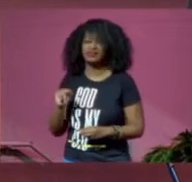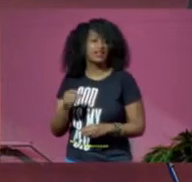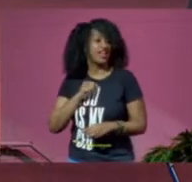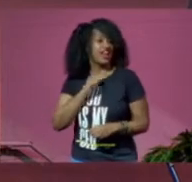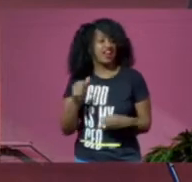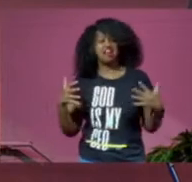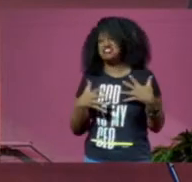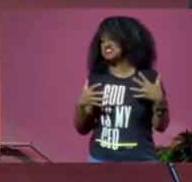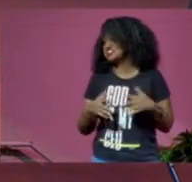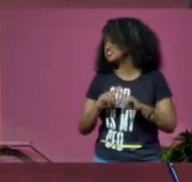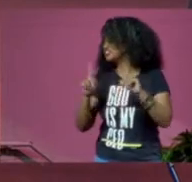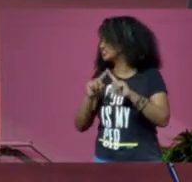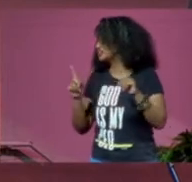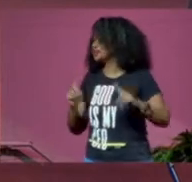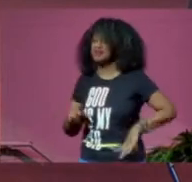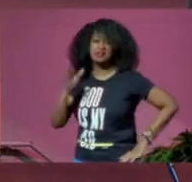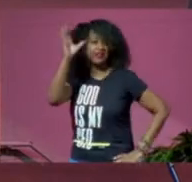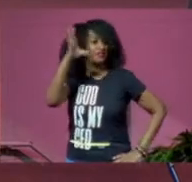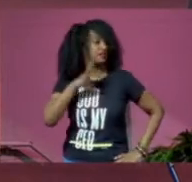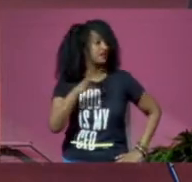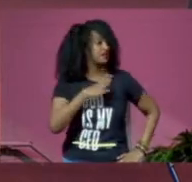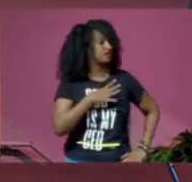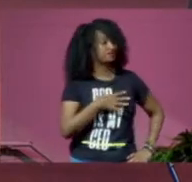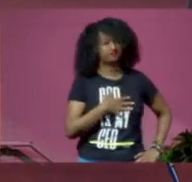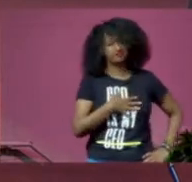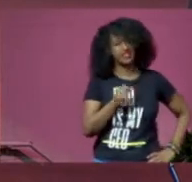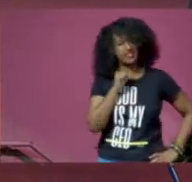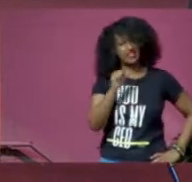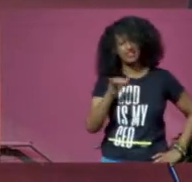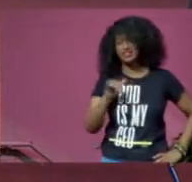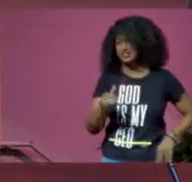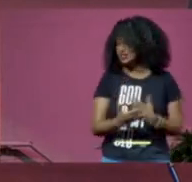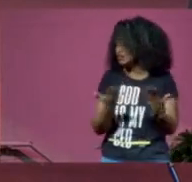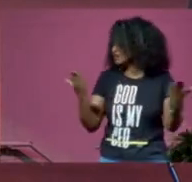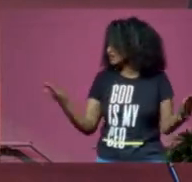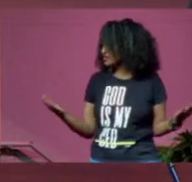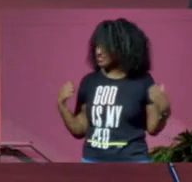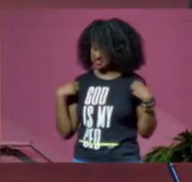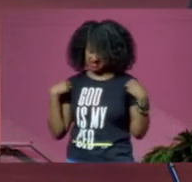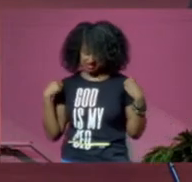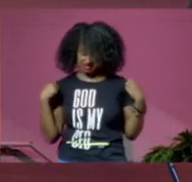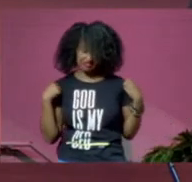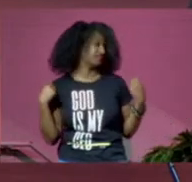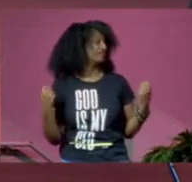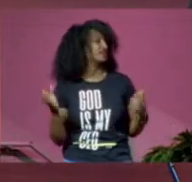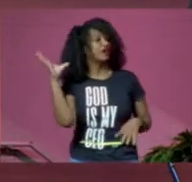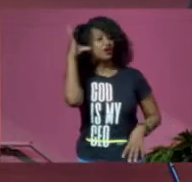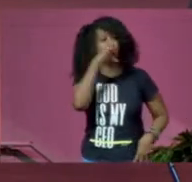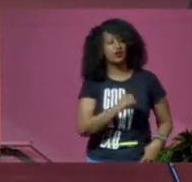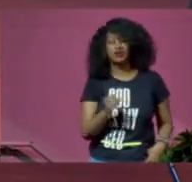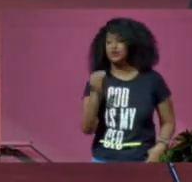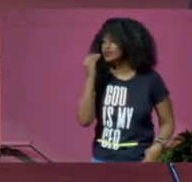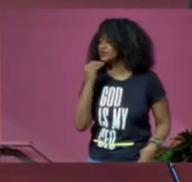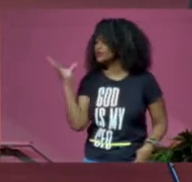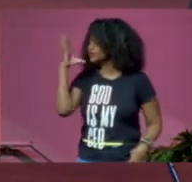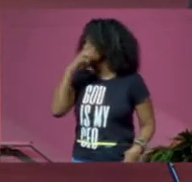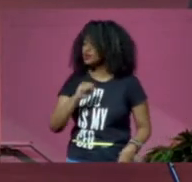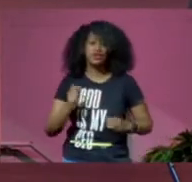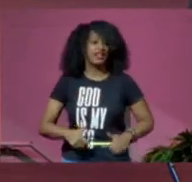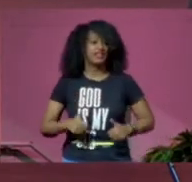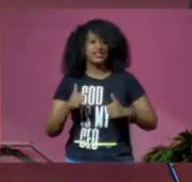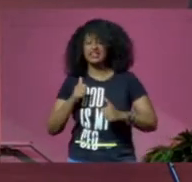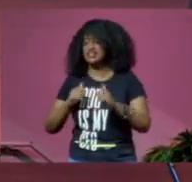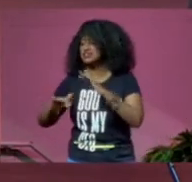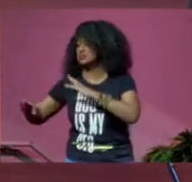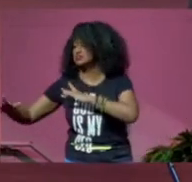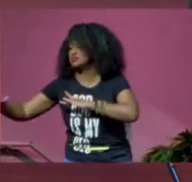be different. I mean, the dude was a complete weirdo. He wore strange clothes and he ate strange food and he lived in the